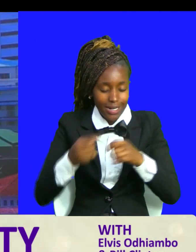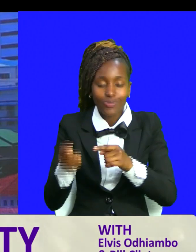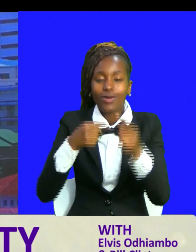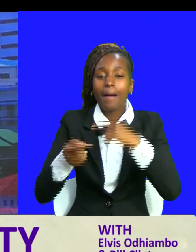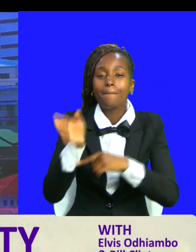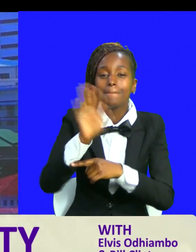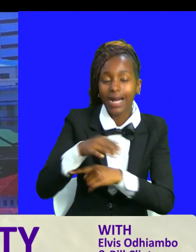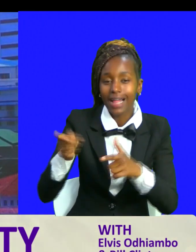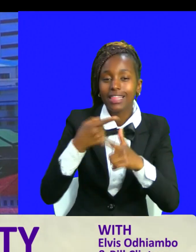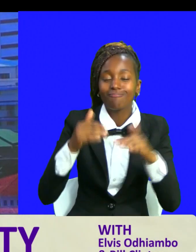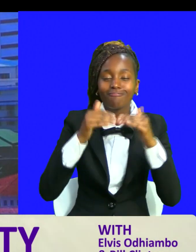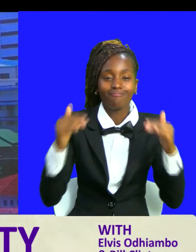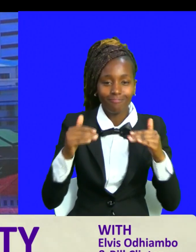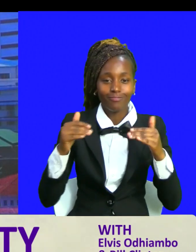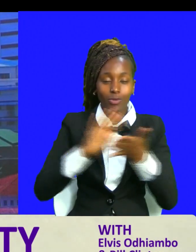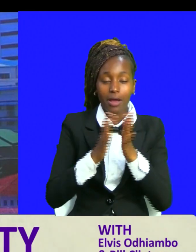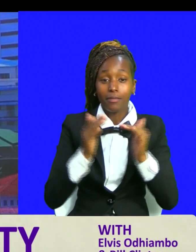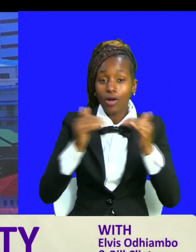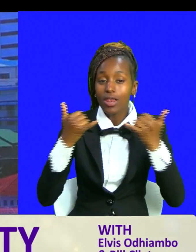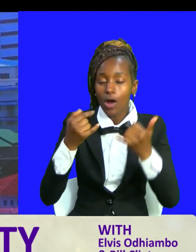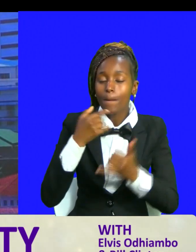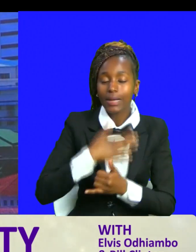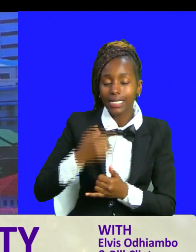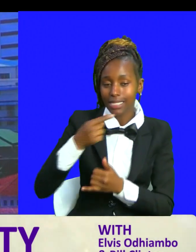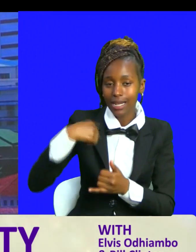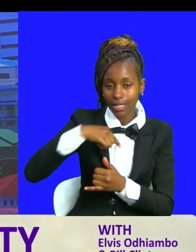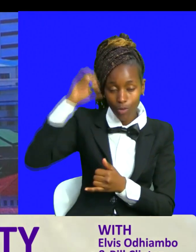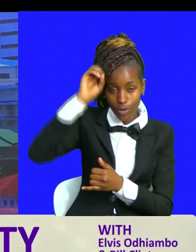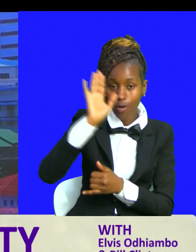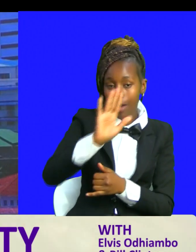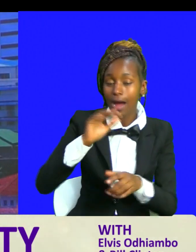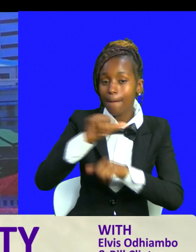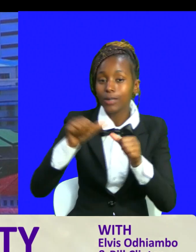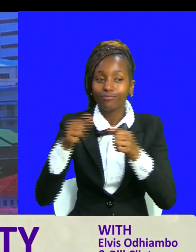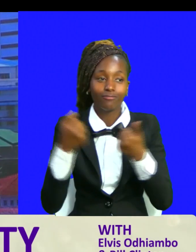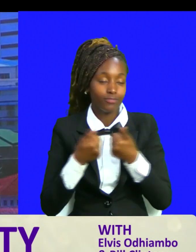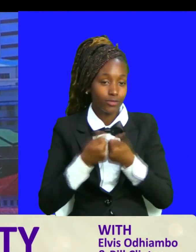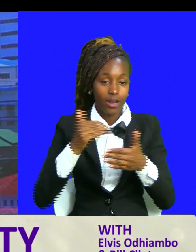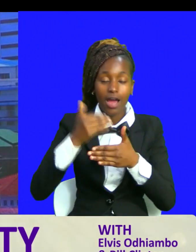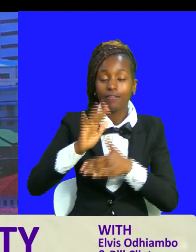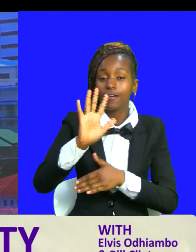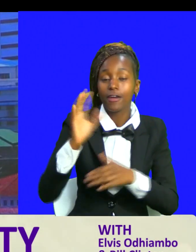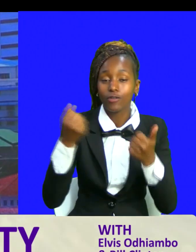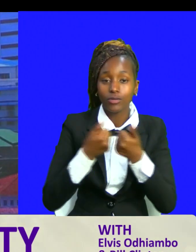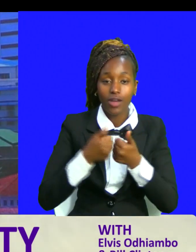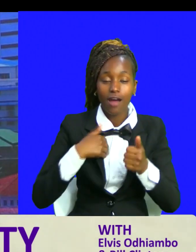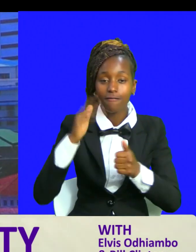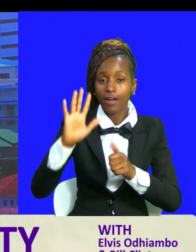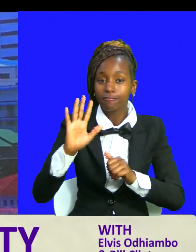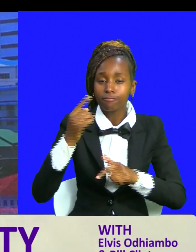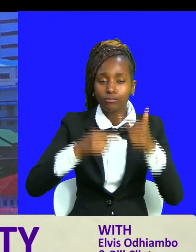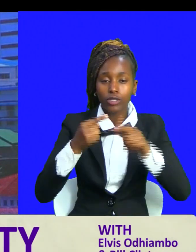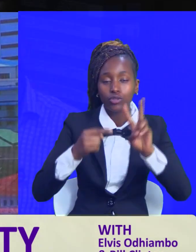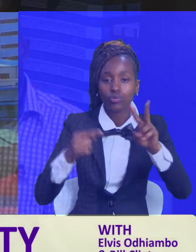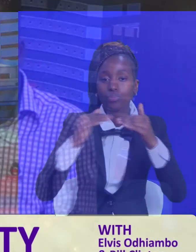rivals. How can you sum up the performance so far? After 5 games, they have 2 wins and 3 draws.